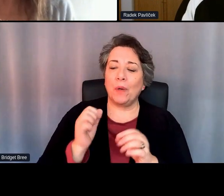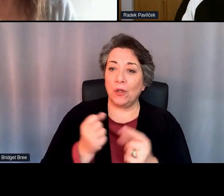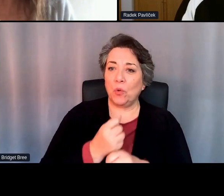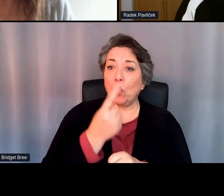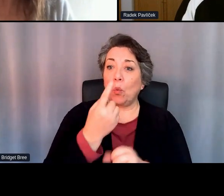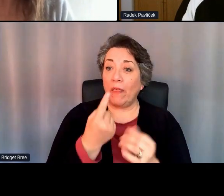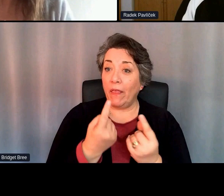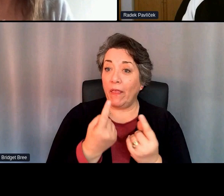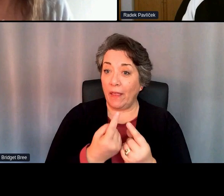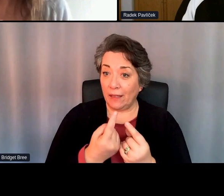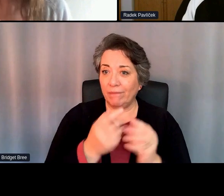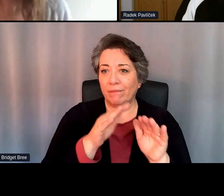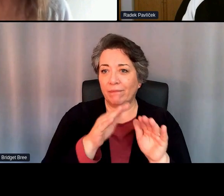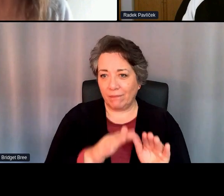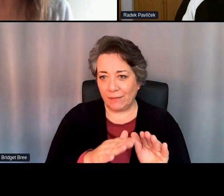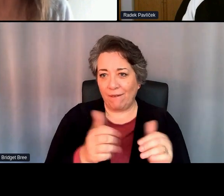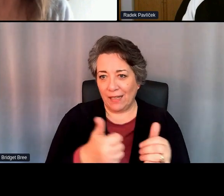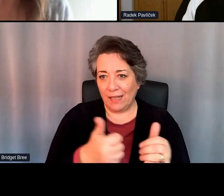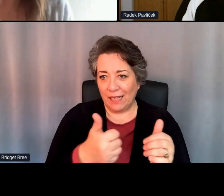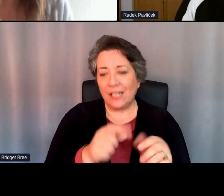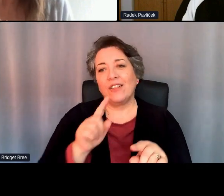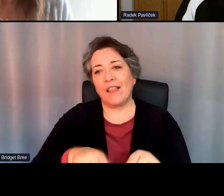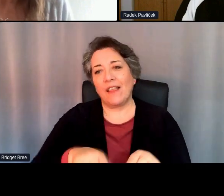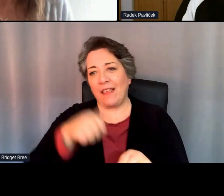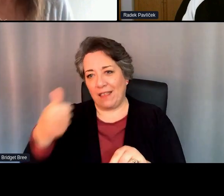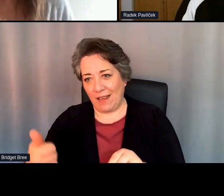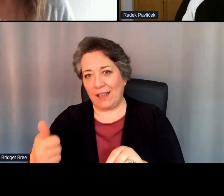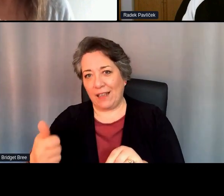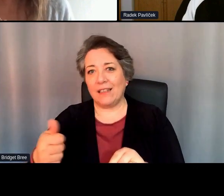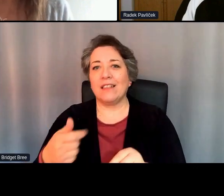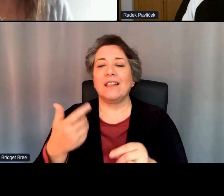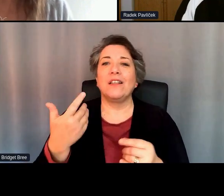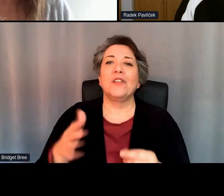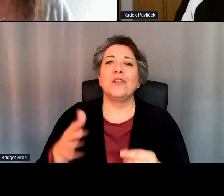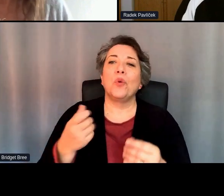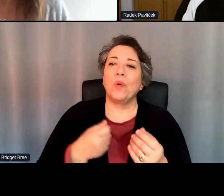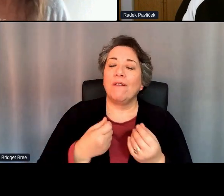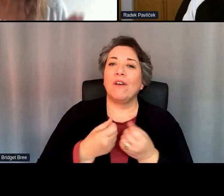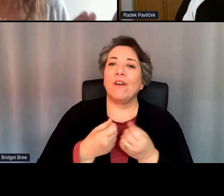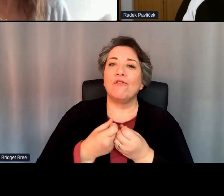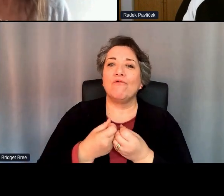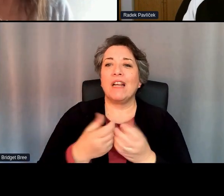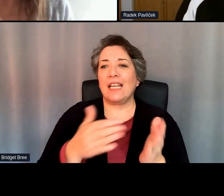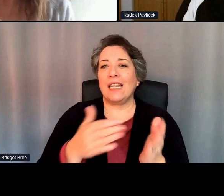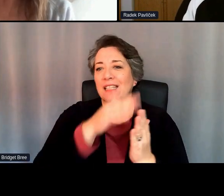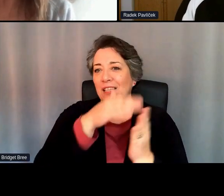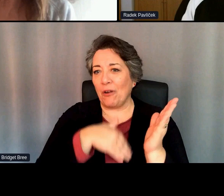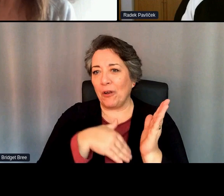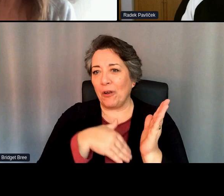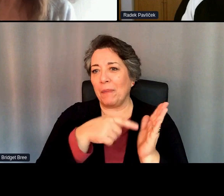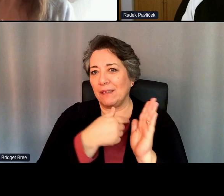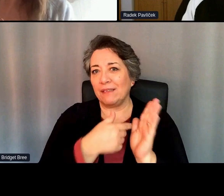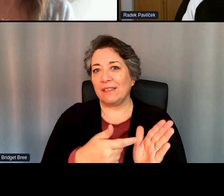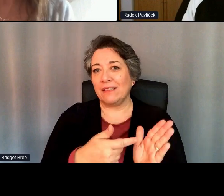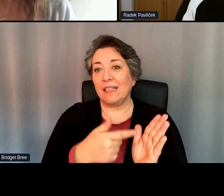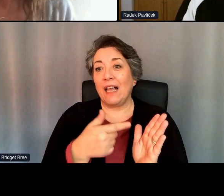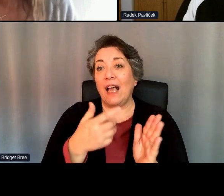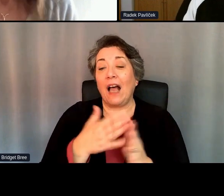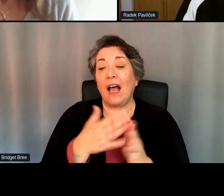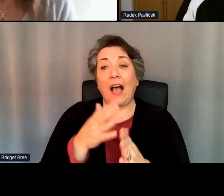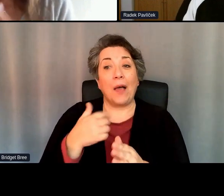released the document specialist. I think that is a big step. And I'm still waiting for that to be a great success in the EU, because we